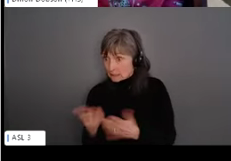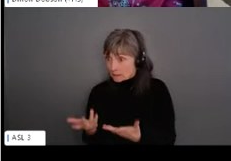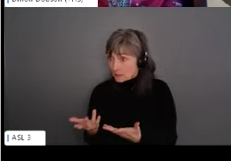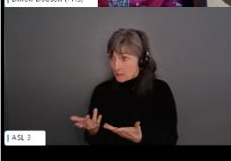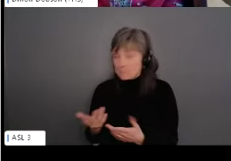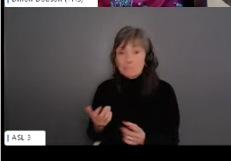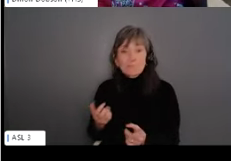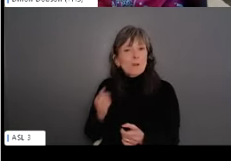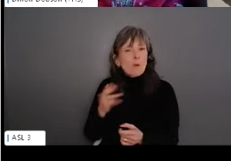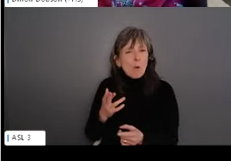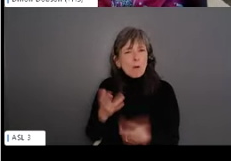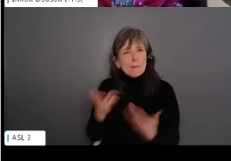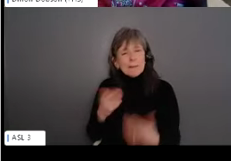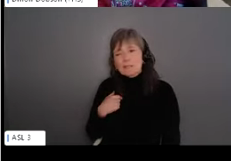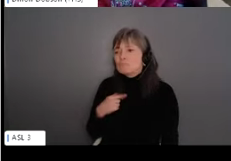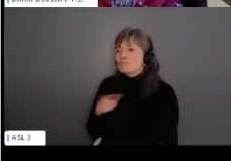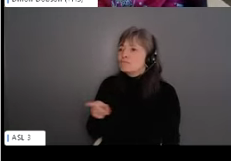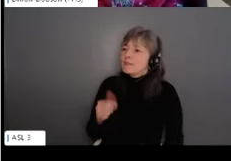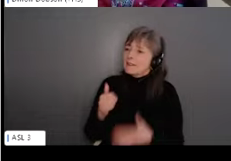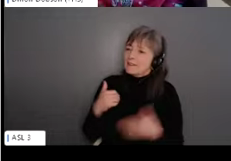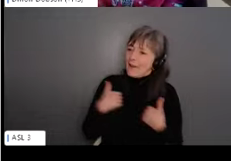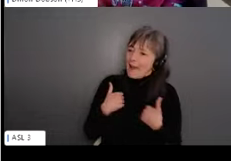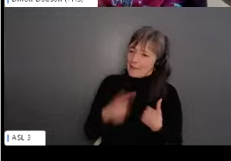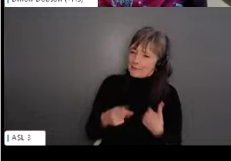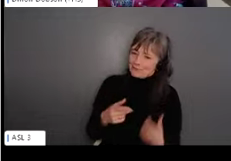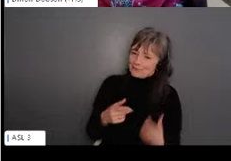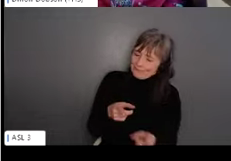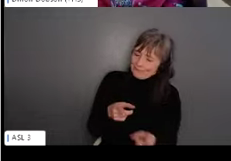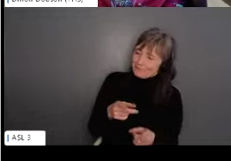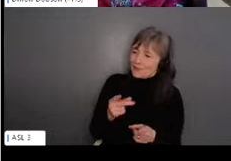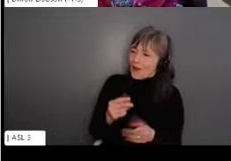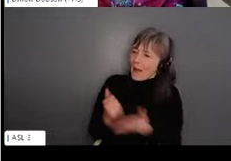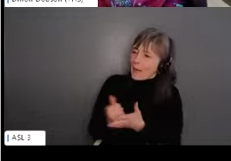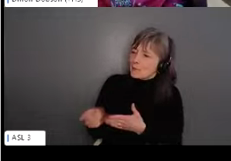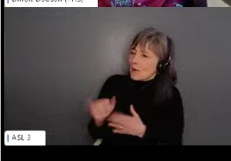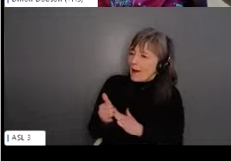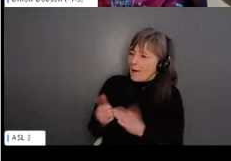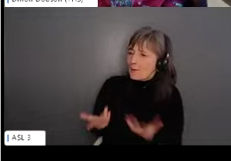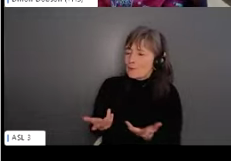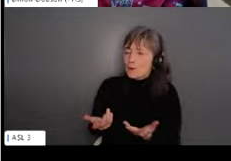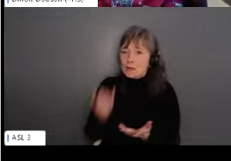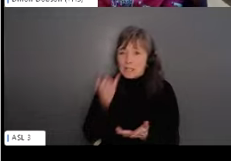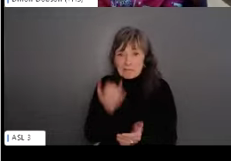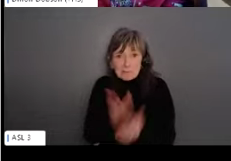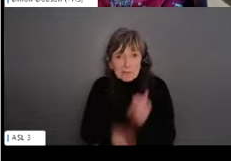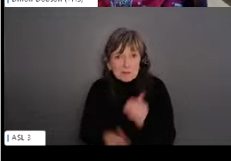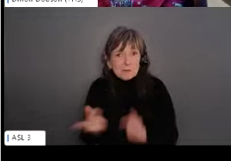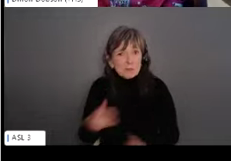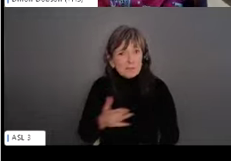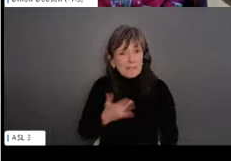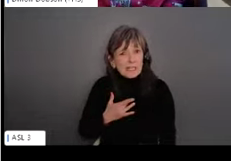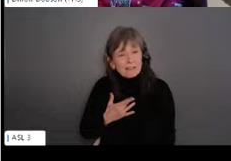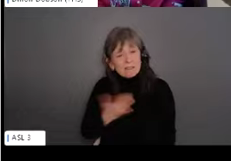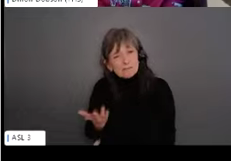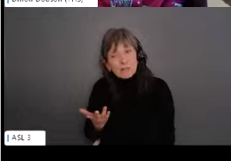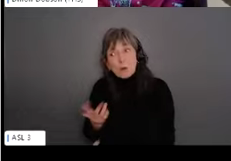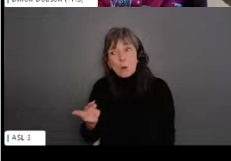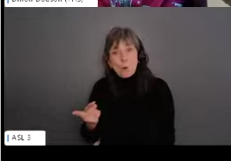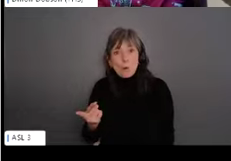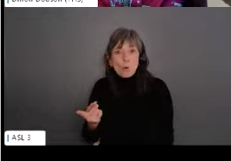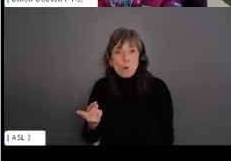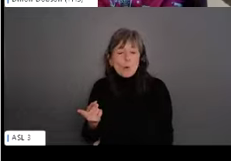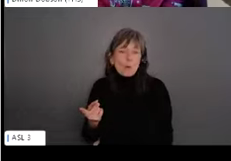to you? Or how does your animal help you? What would happen if you no longer had your animal? You're going to get some really, really, really,